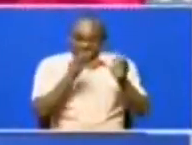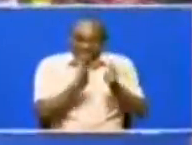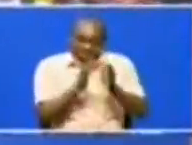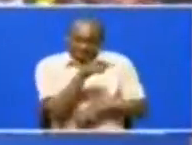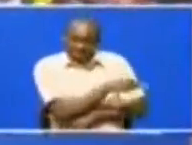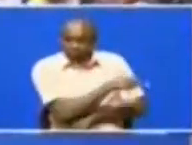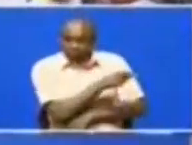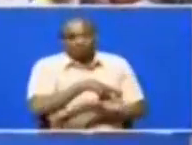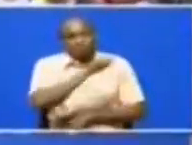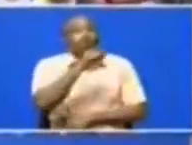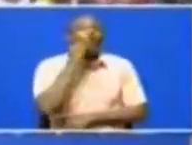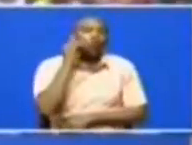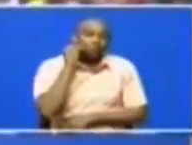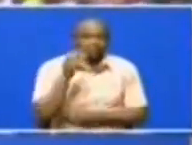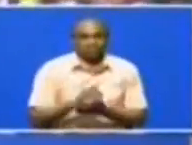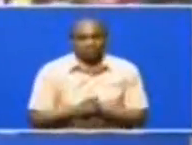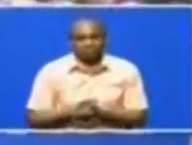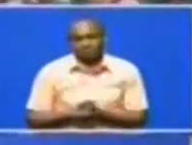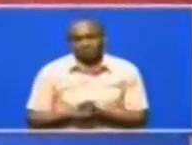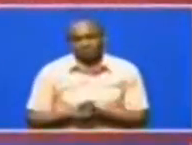mwenzetu aende nyumbani.